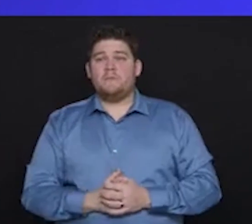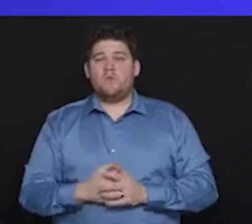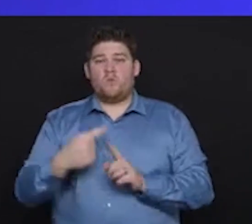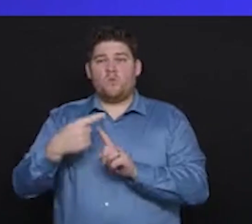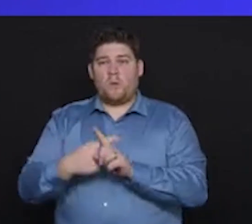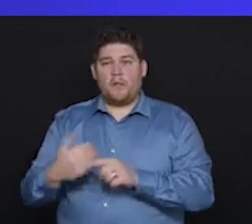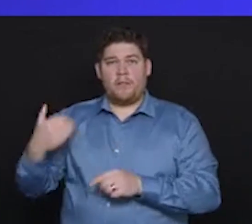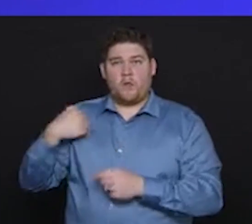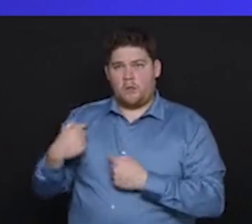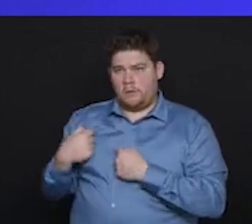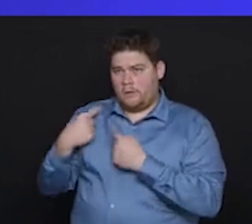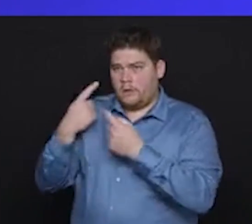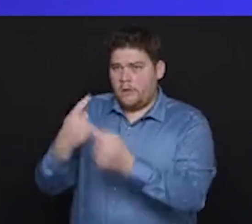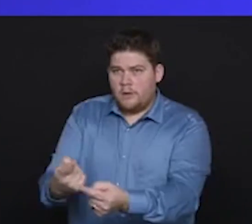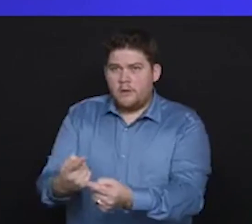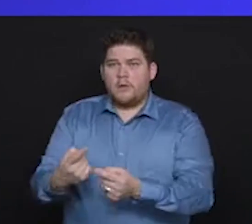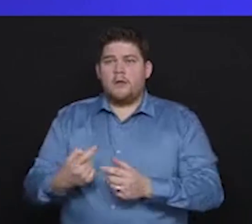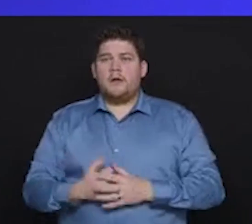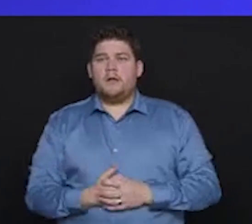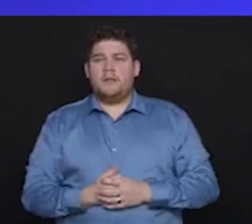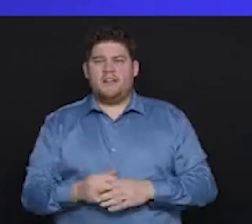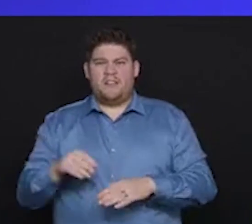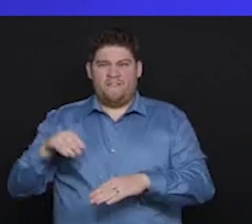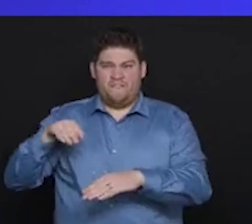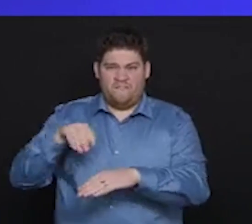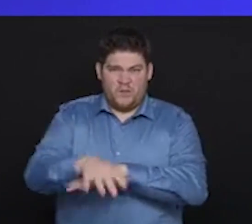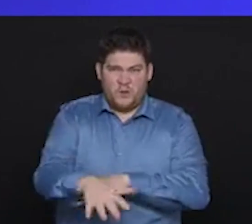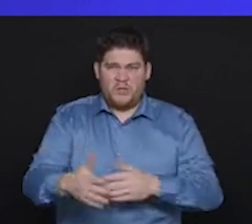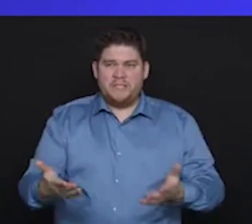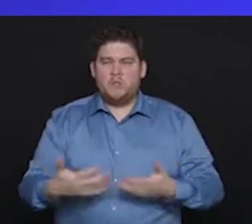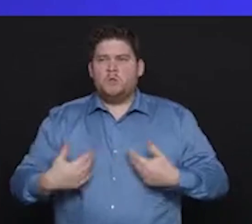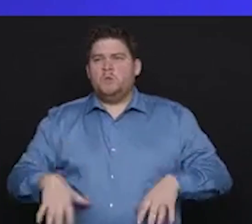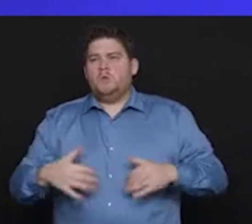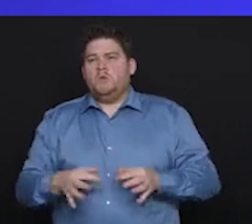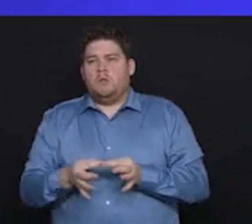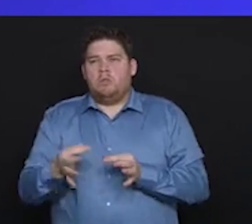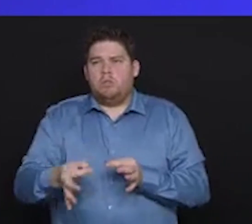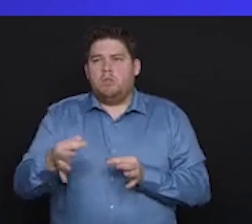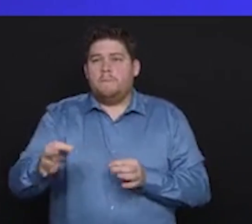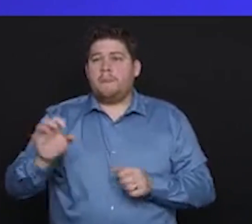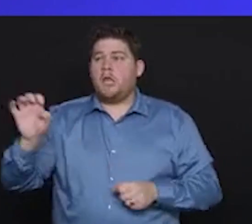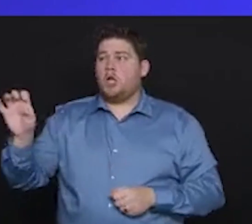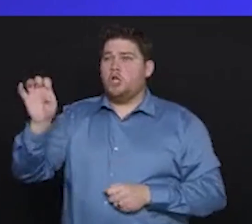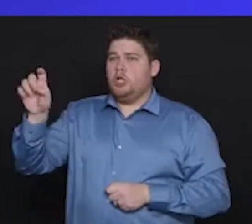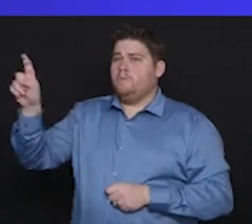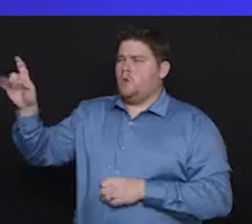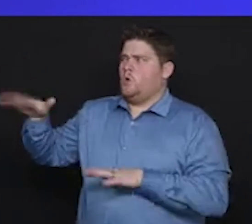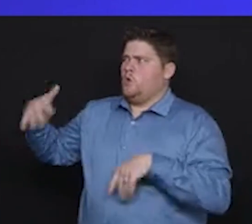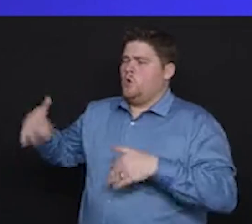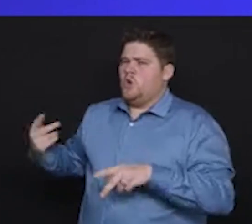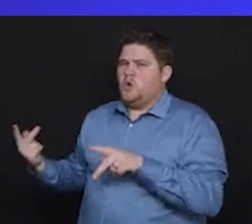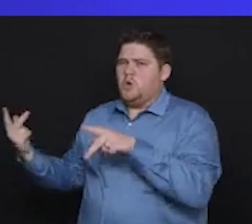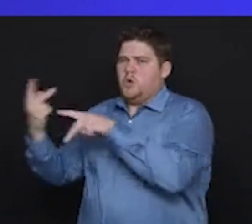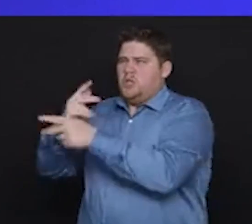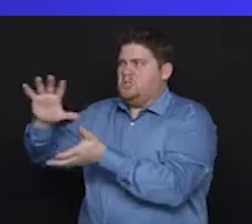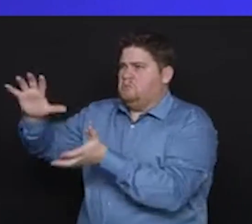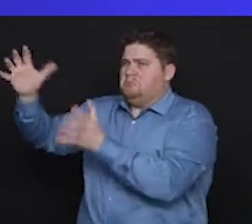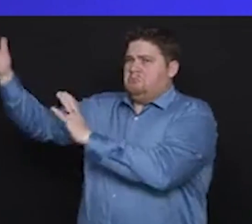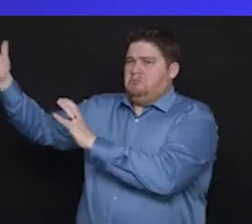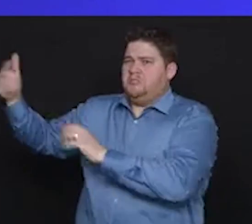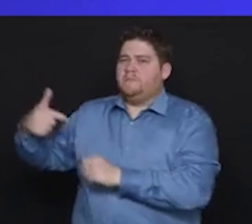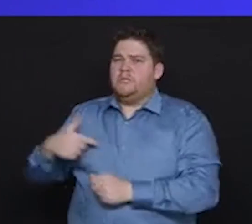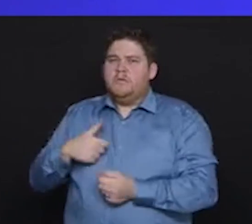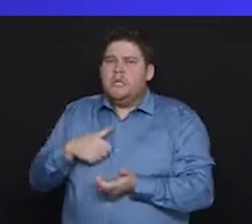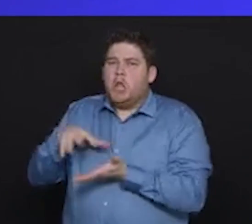than it has to Europe, and obviously it did in Hubei province in China, has given us some advantages in terms of preparation. So all of the